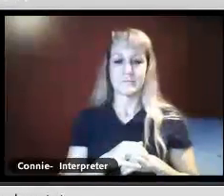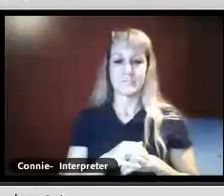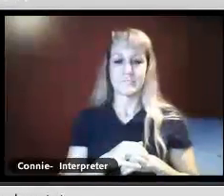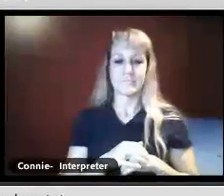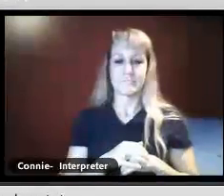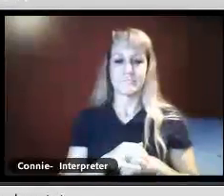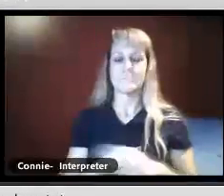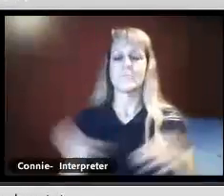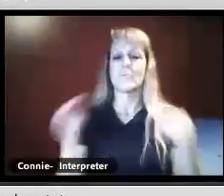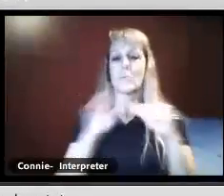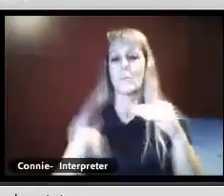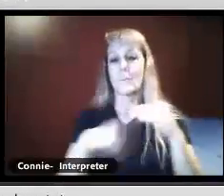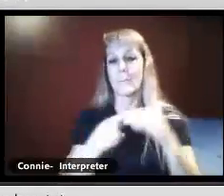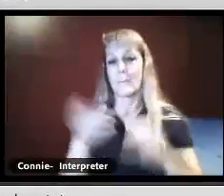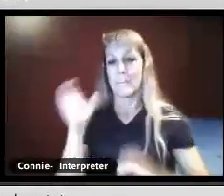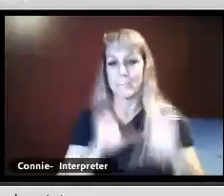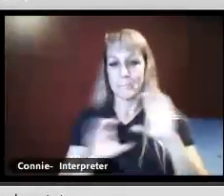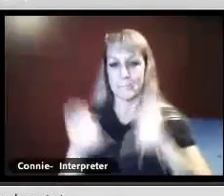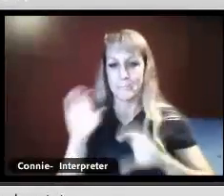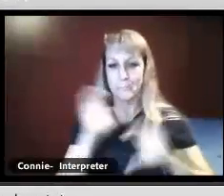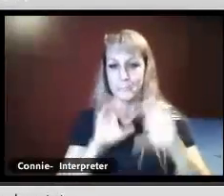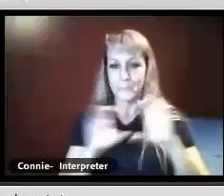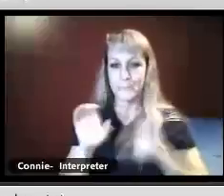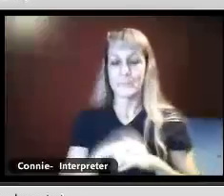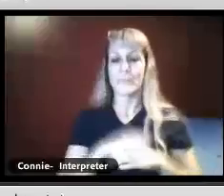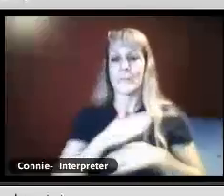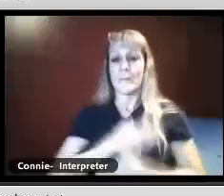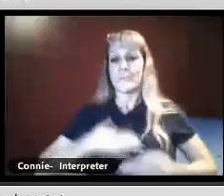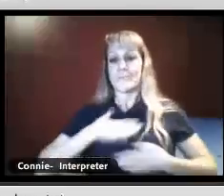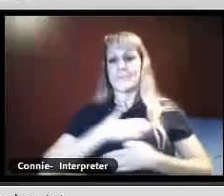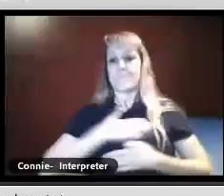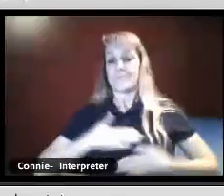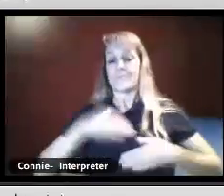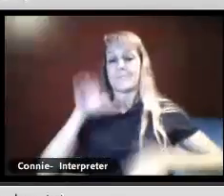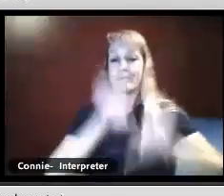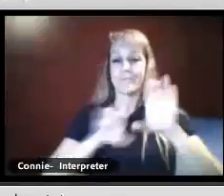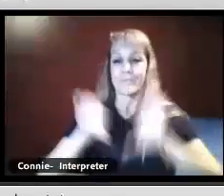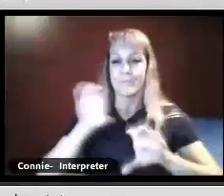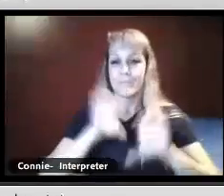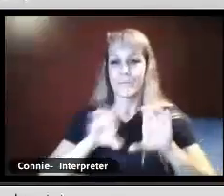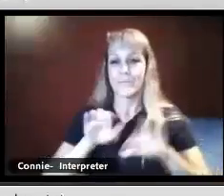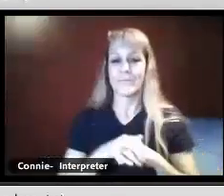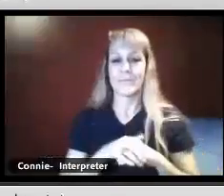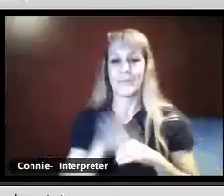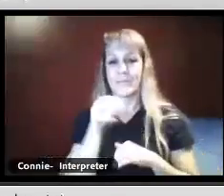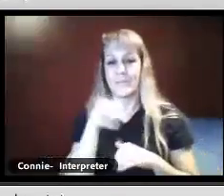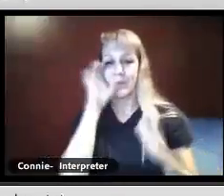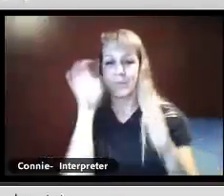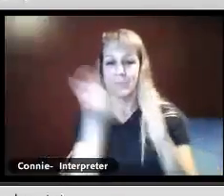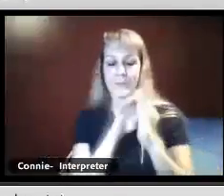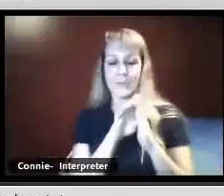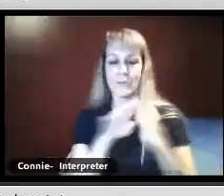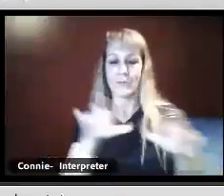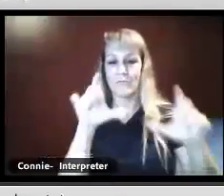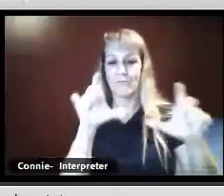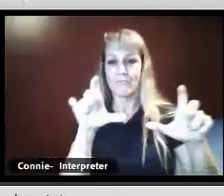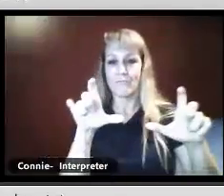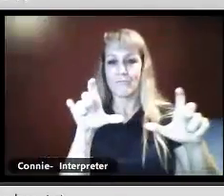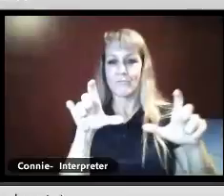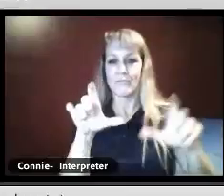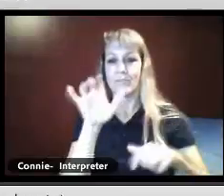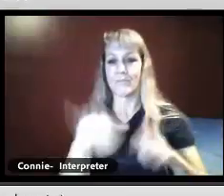More about chemistry, adventures in chemistry. Now, clearly, based on I have a screenshot here. Based on this design,